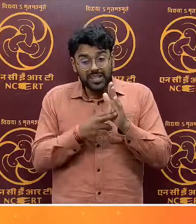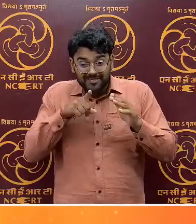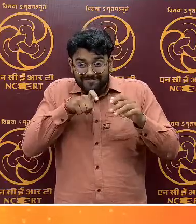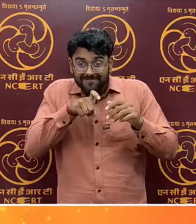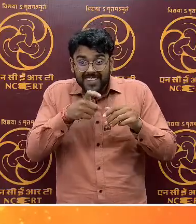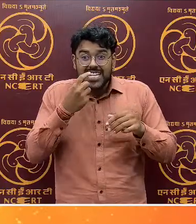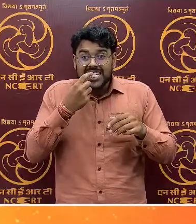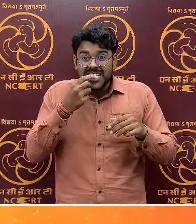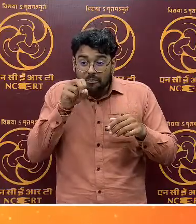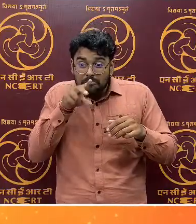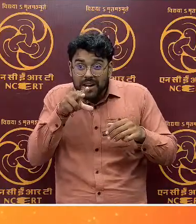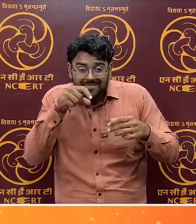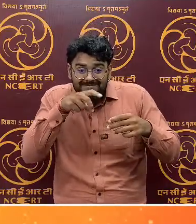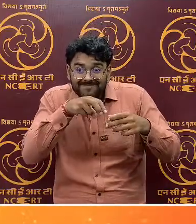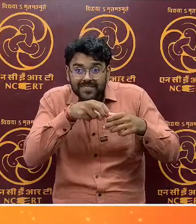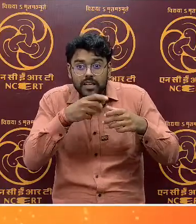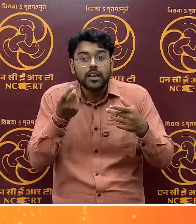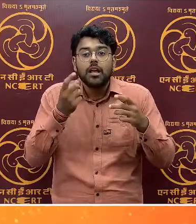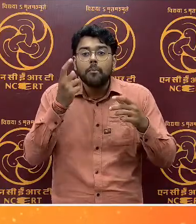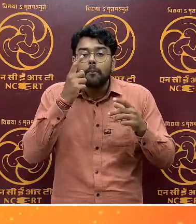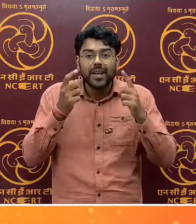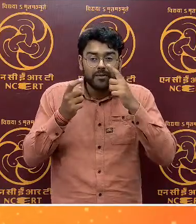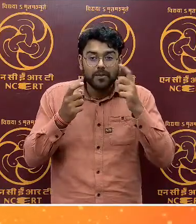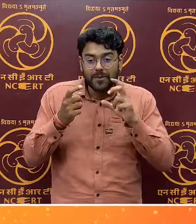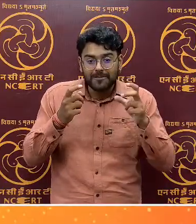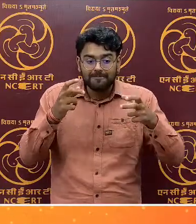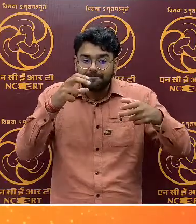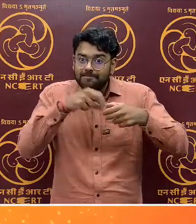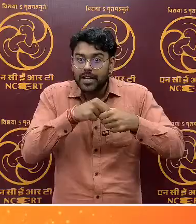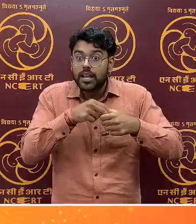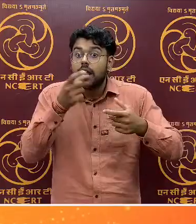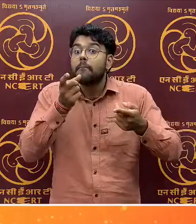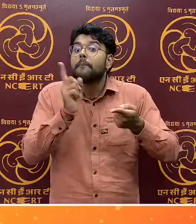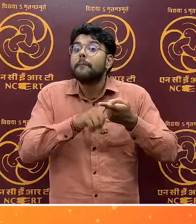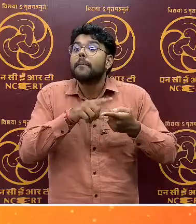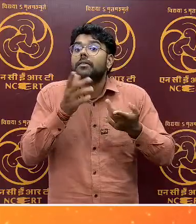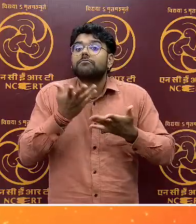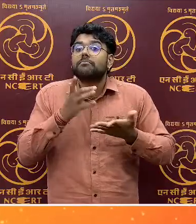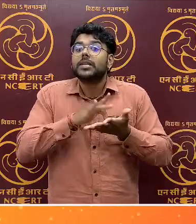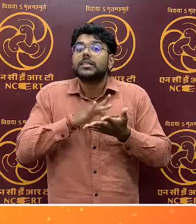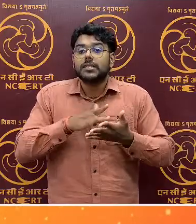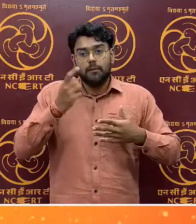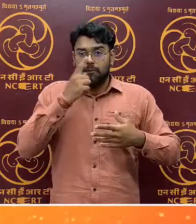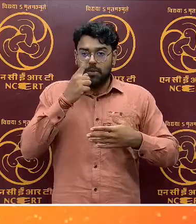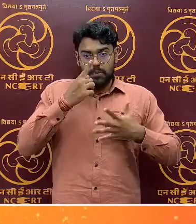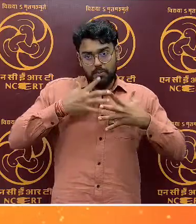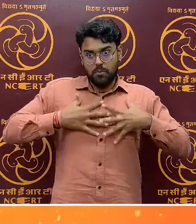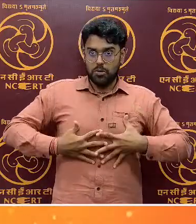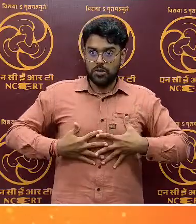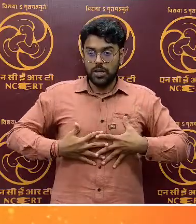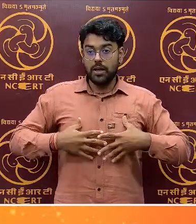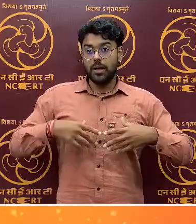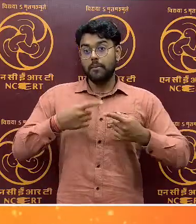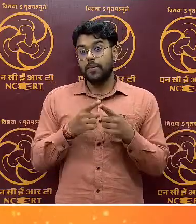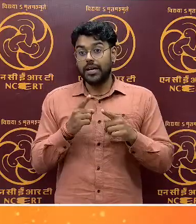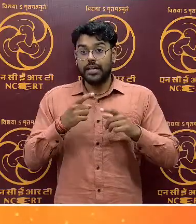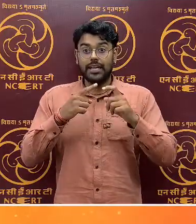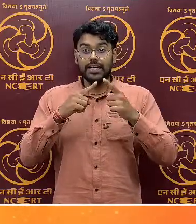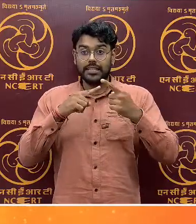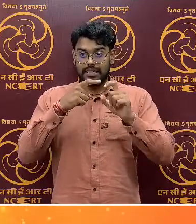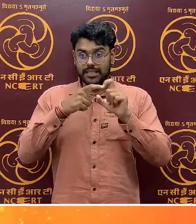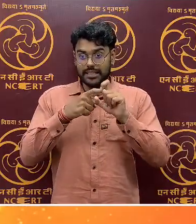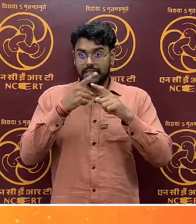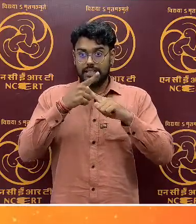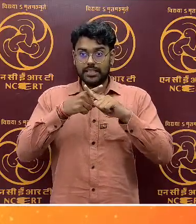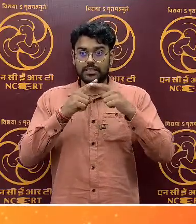and the ovum, where it is happening inside the female body, right? In case of external fertilization,